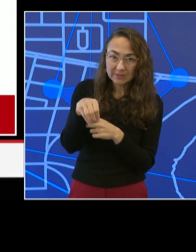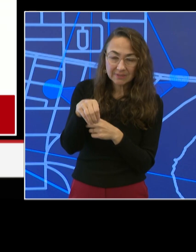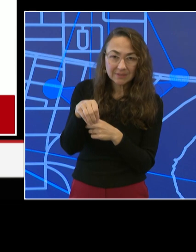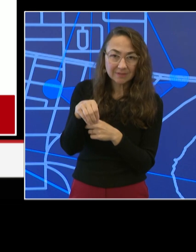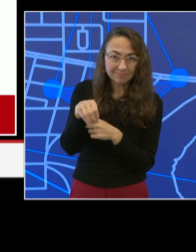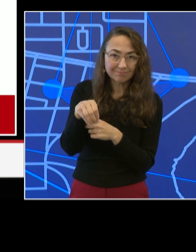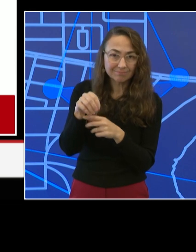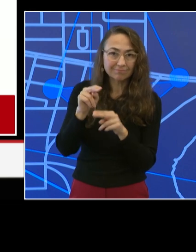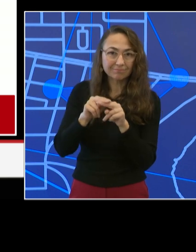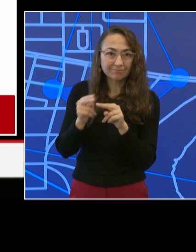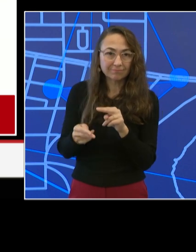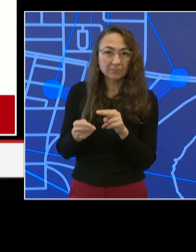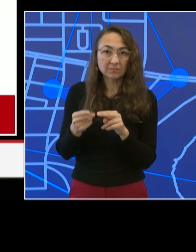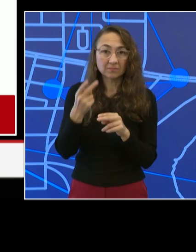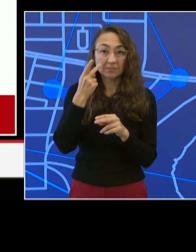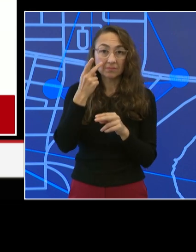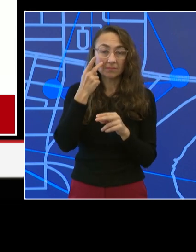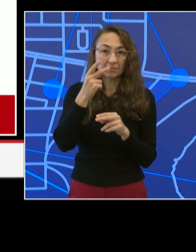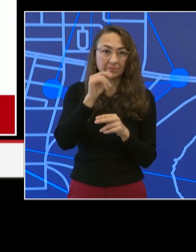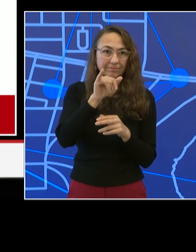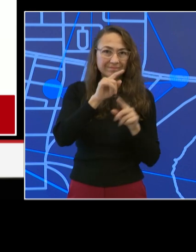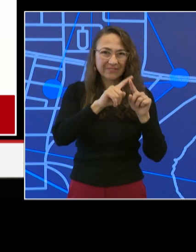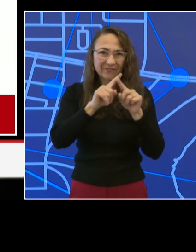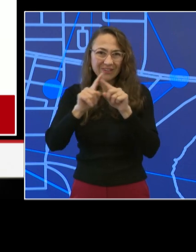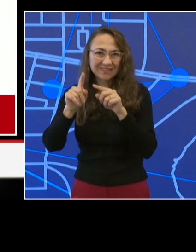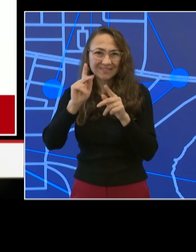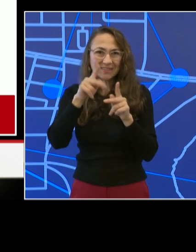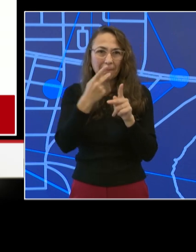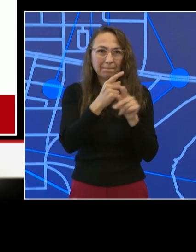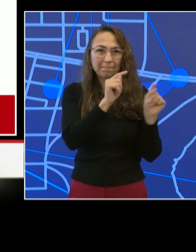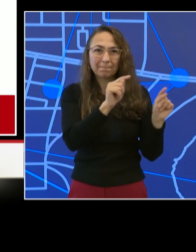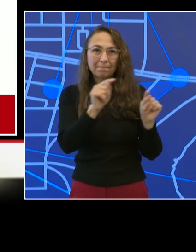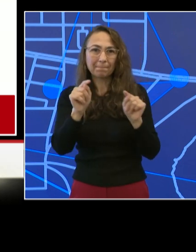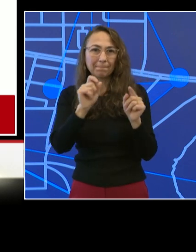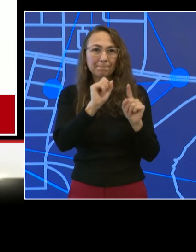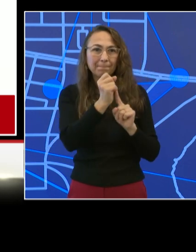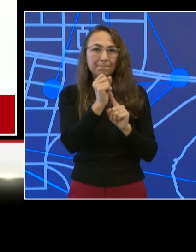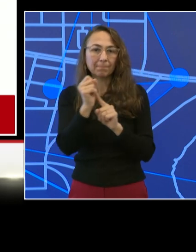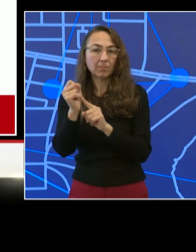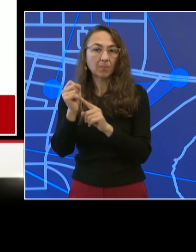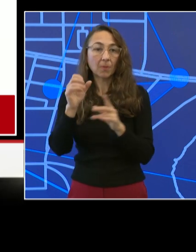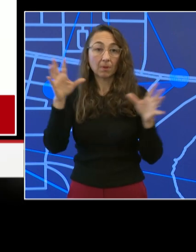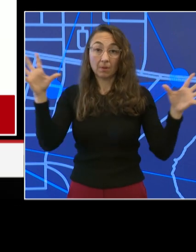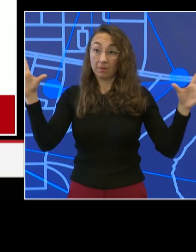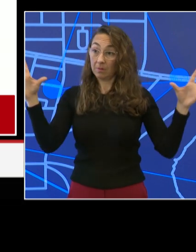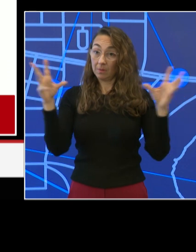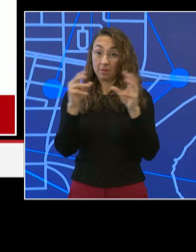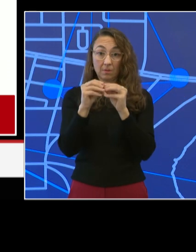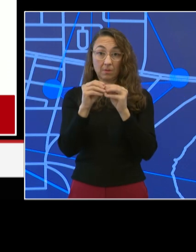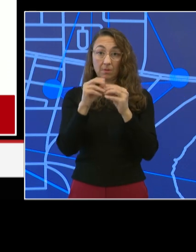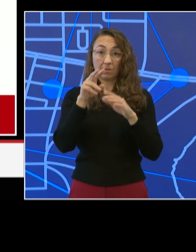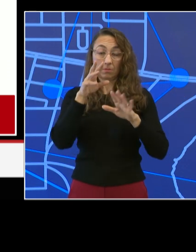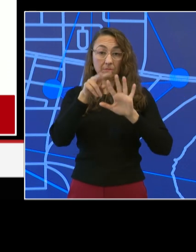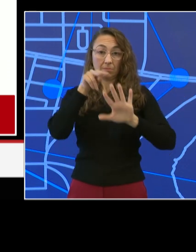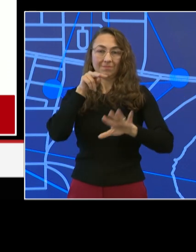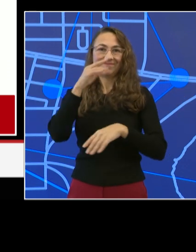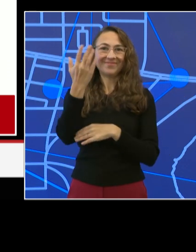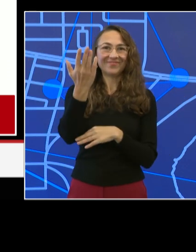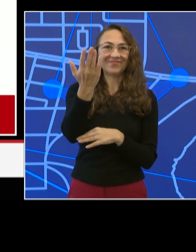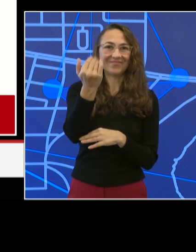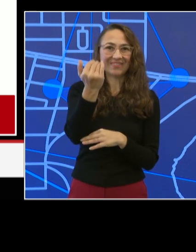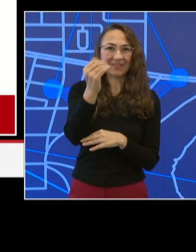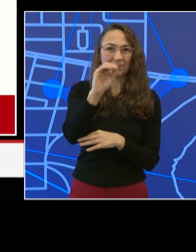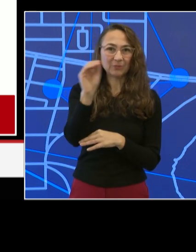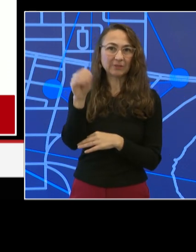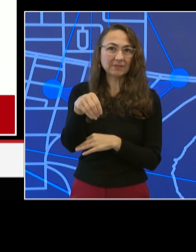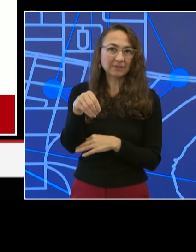significant crimes reductions are significant, but we also owe a great deal of gratitude and appreciation to the members who have worked around the clock